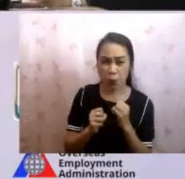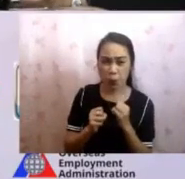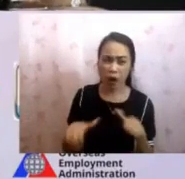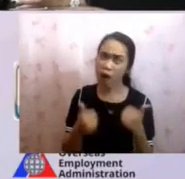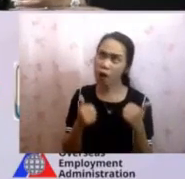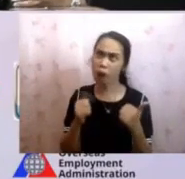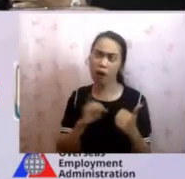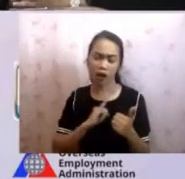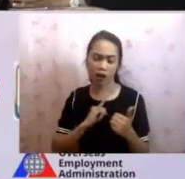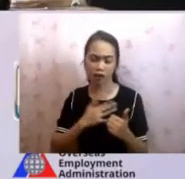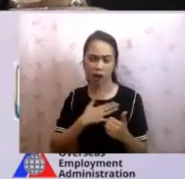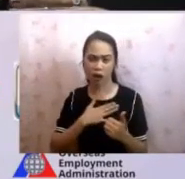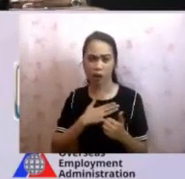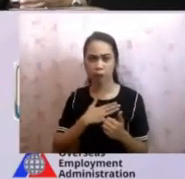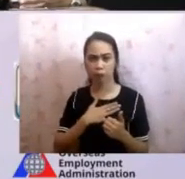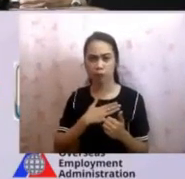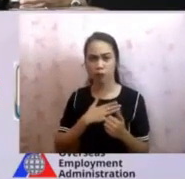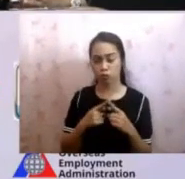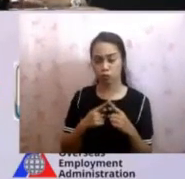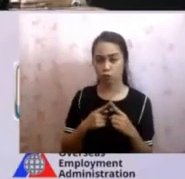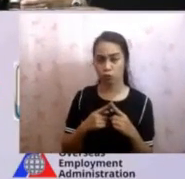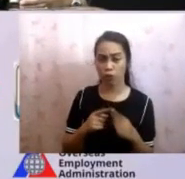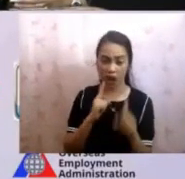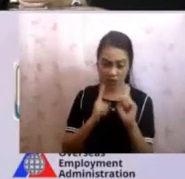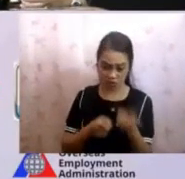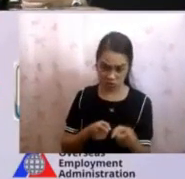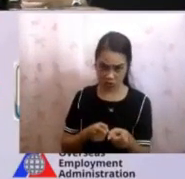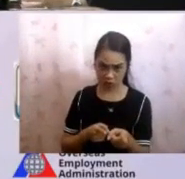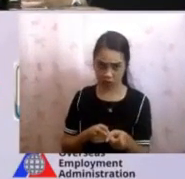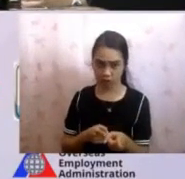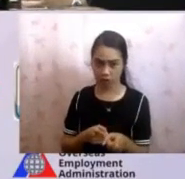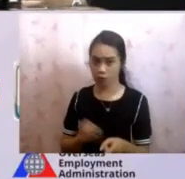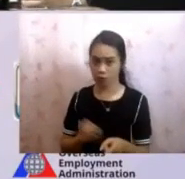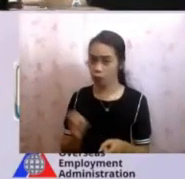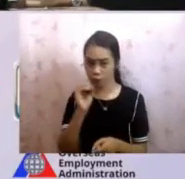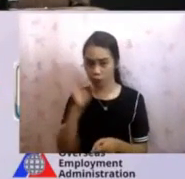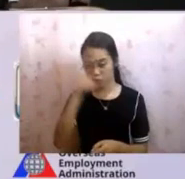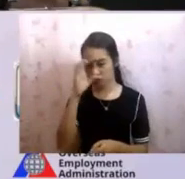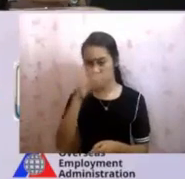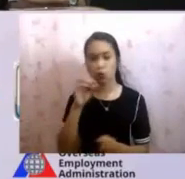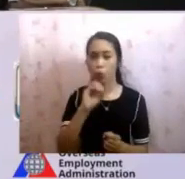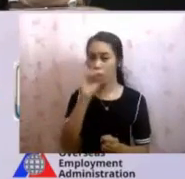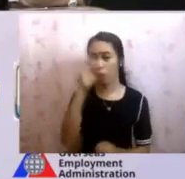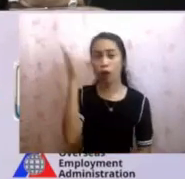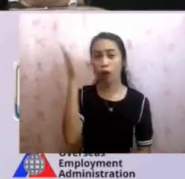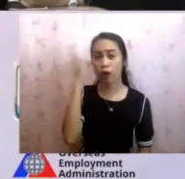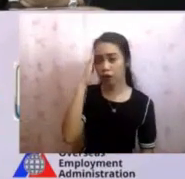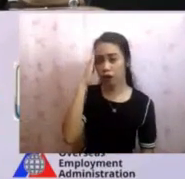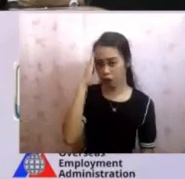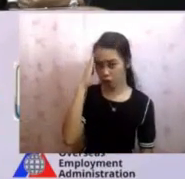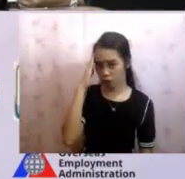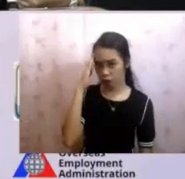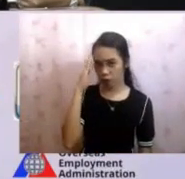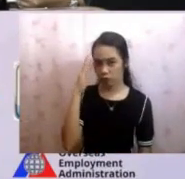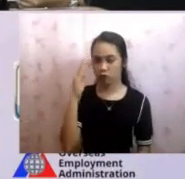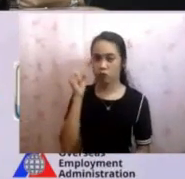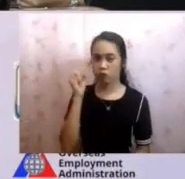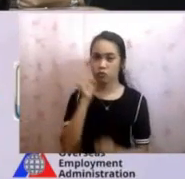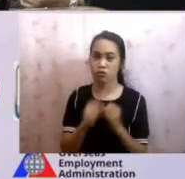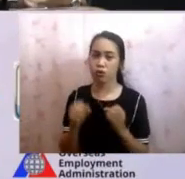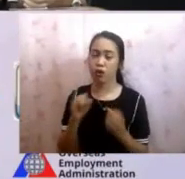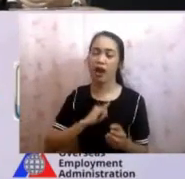answer that question when in the very first place, I didn't even bother to research anything about the company. So I really